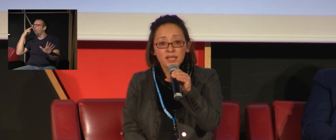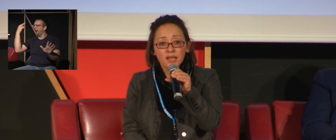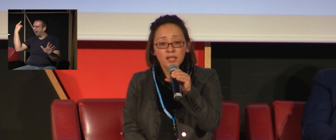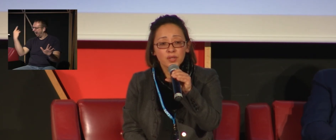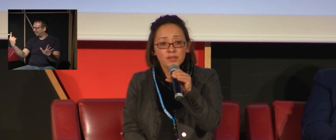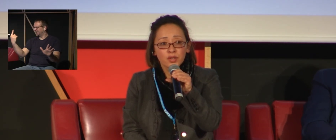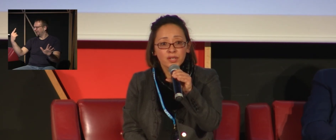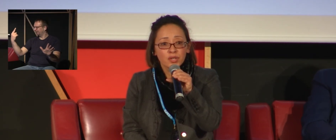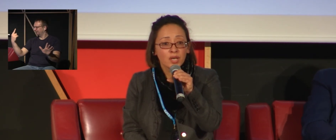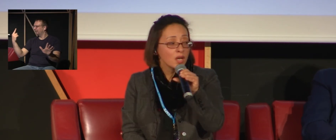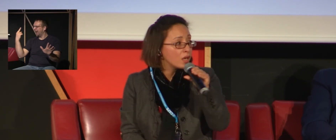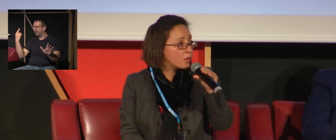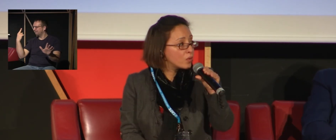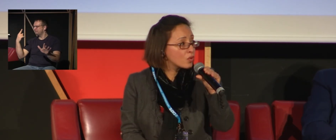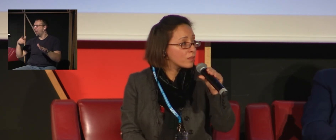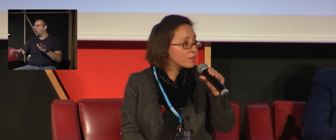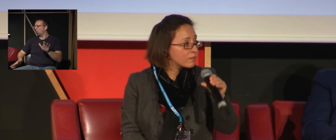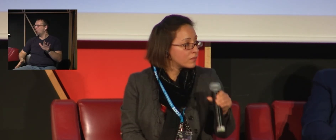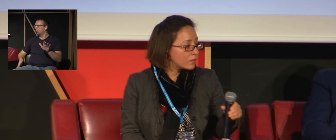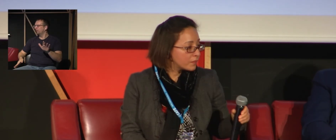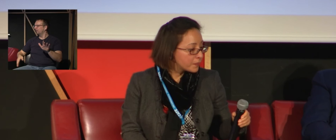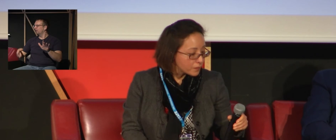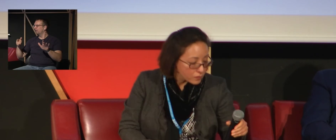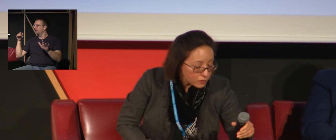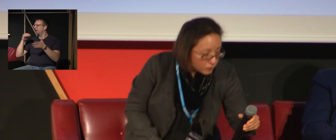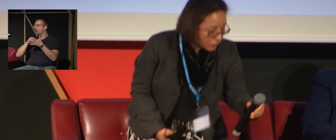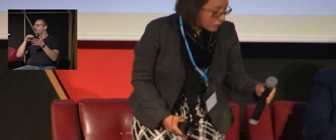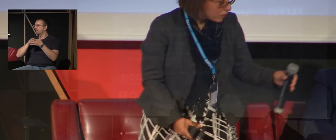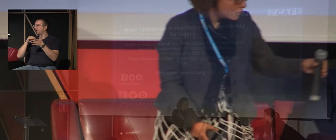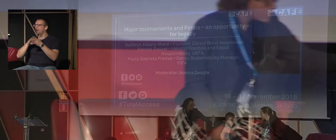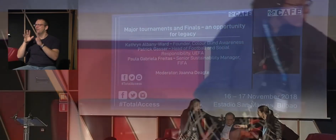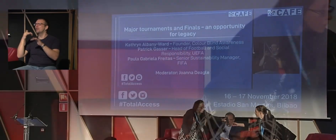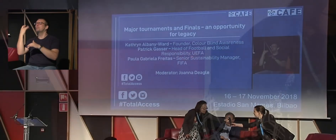definitely take that into consideration in the future.